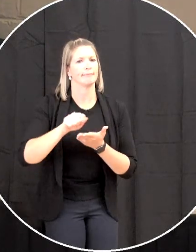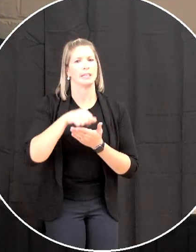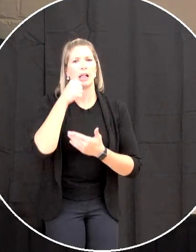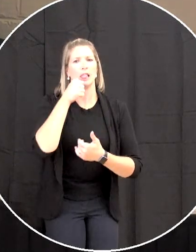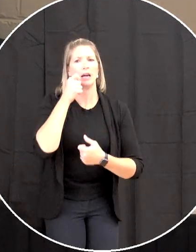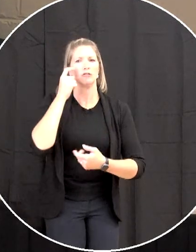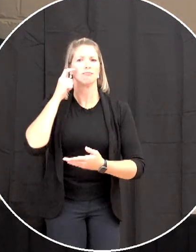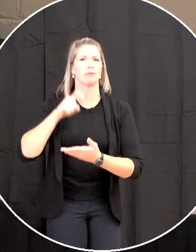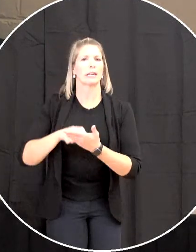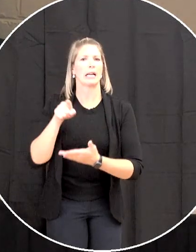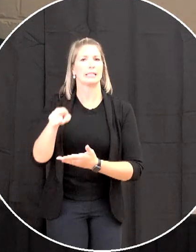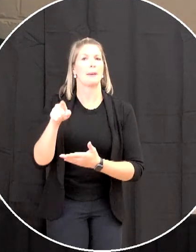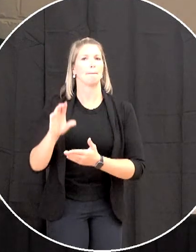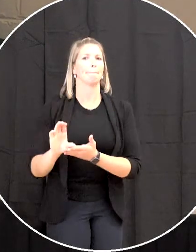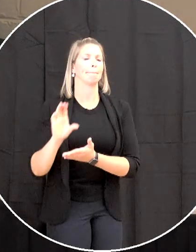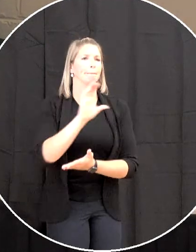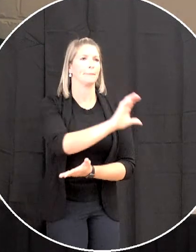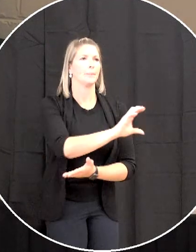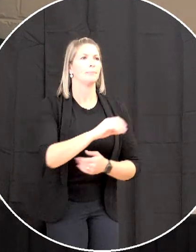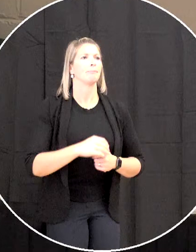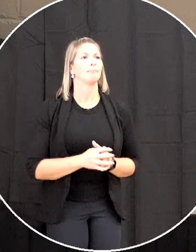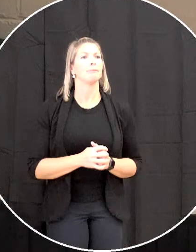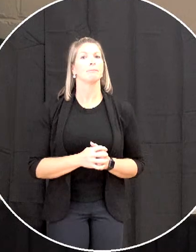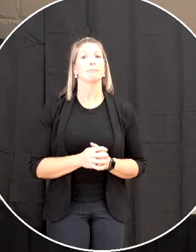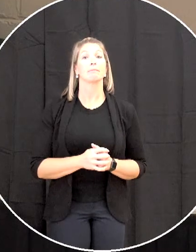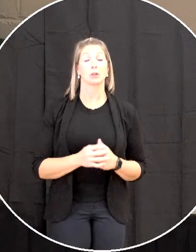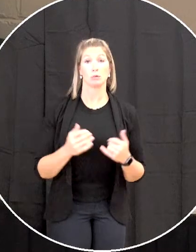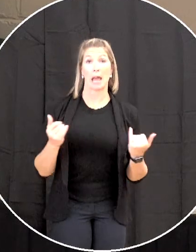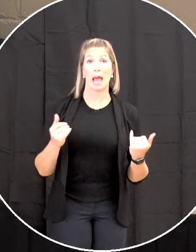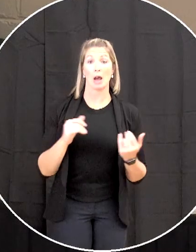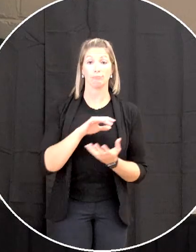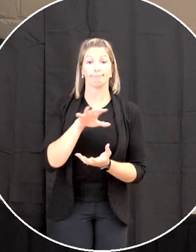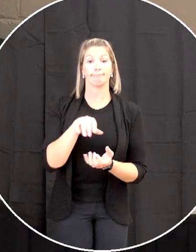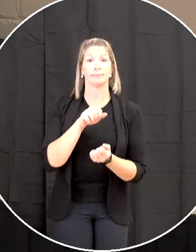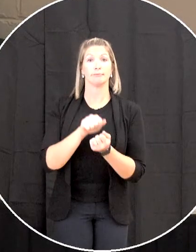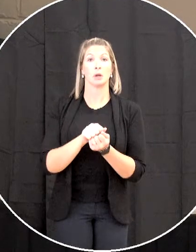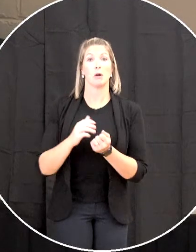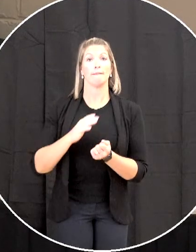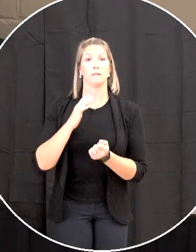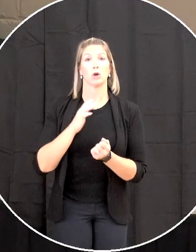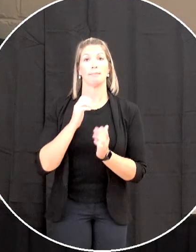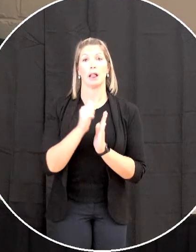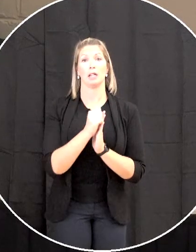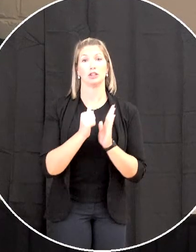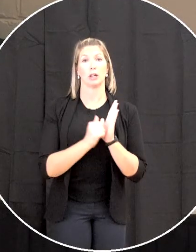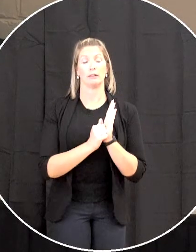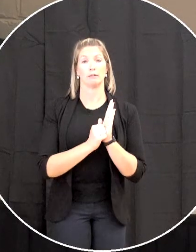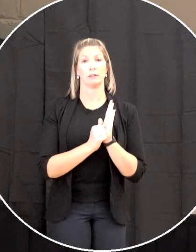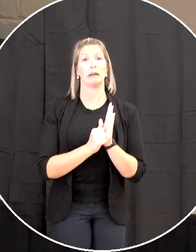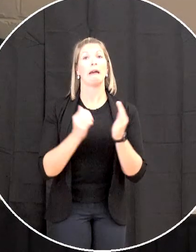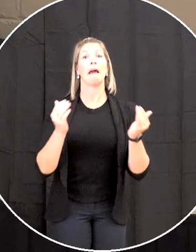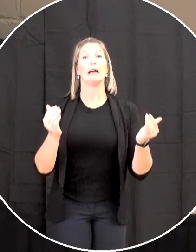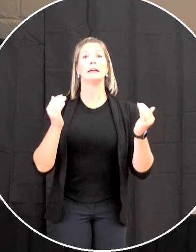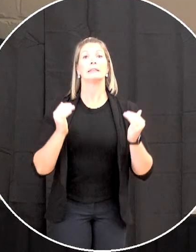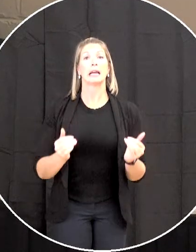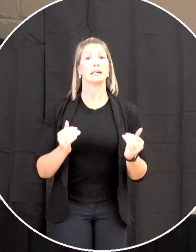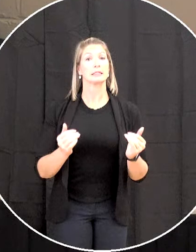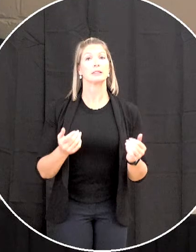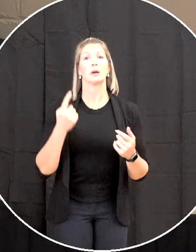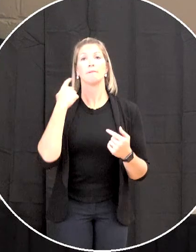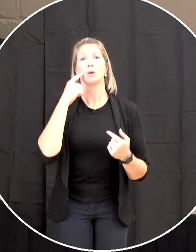that concludes the formal agenda. So the next item on the business is a motion to adjourn to